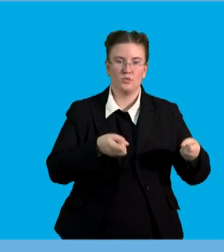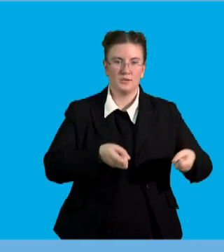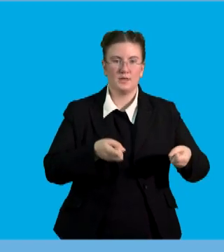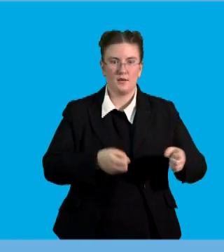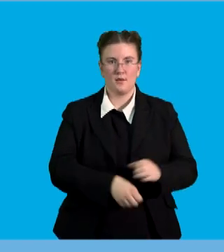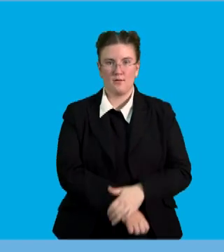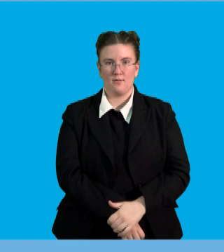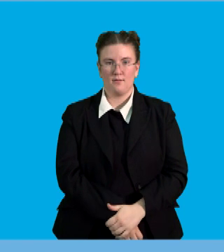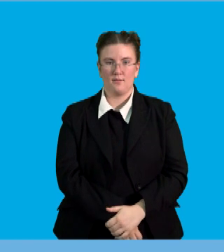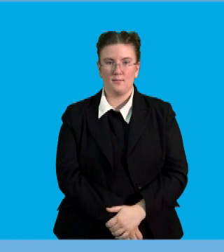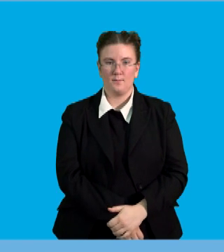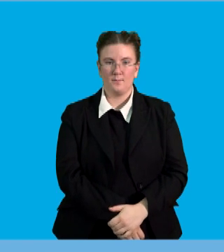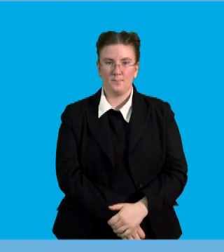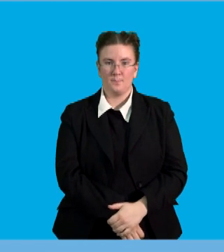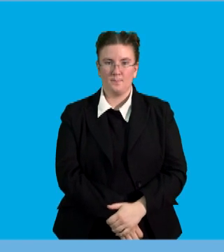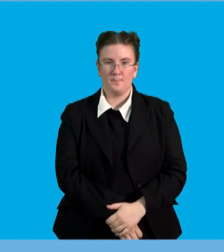container.